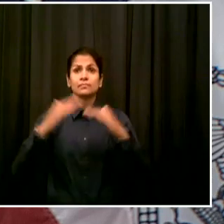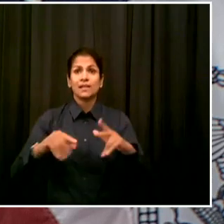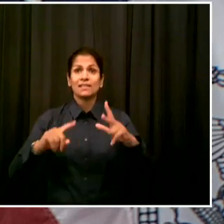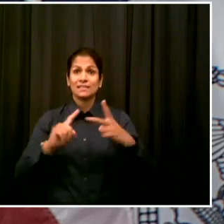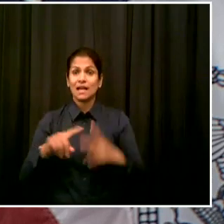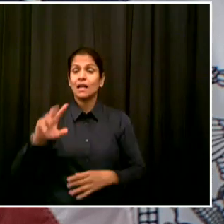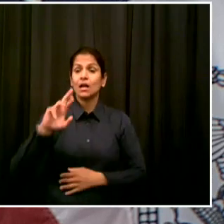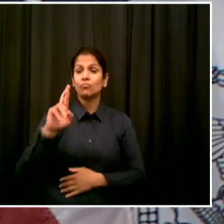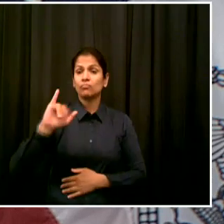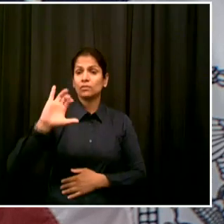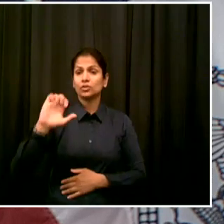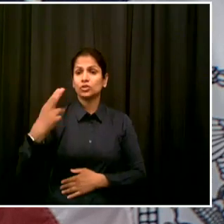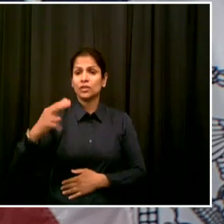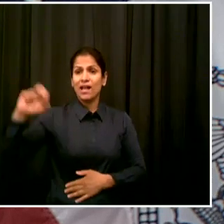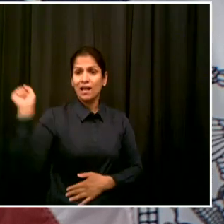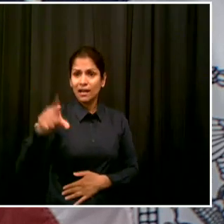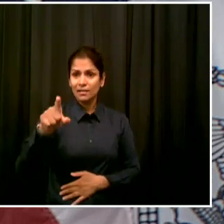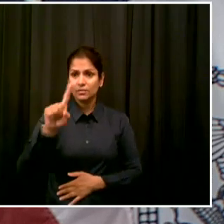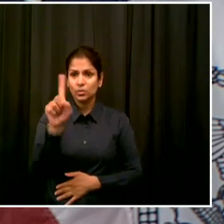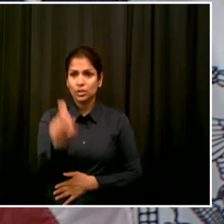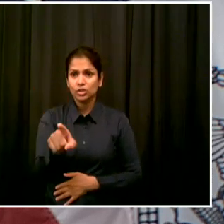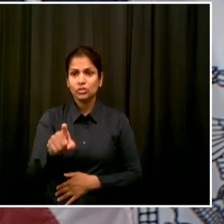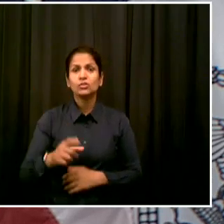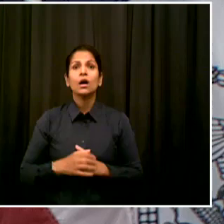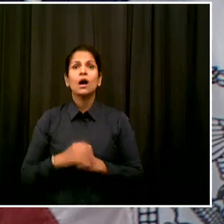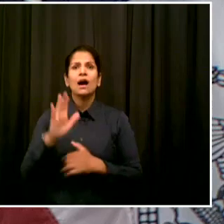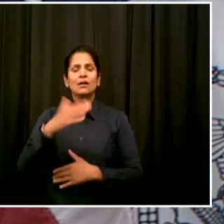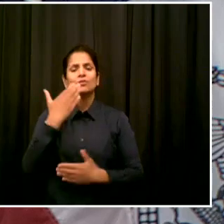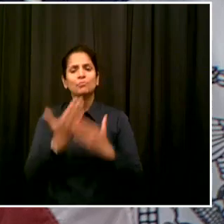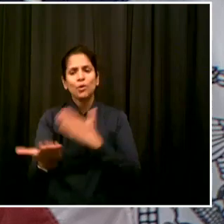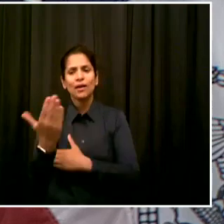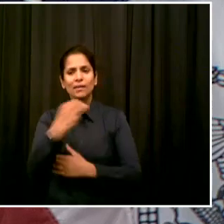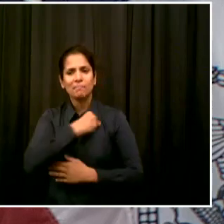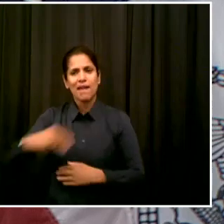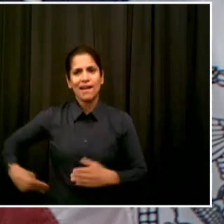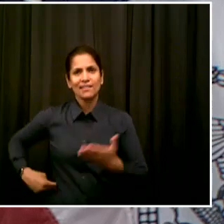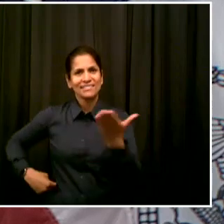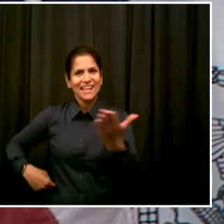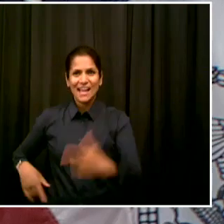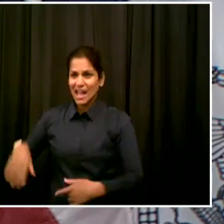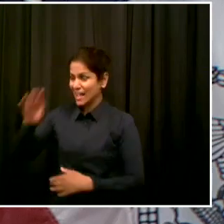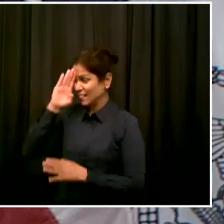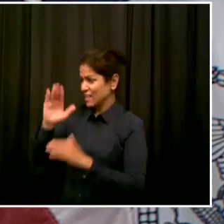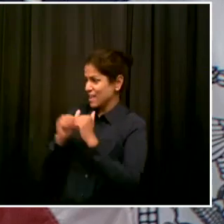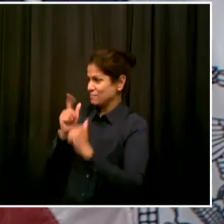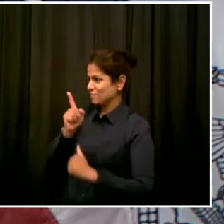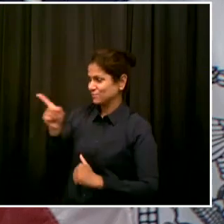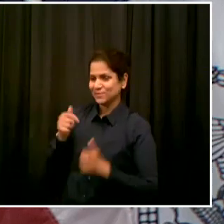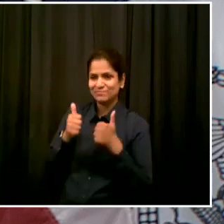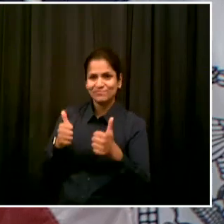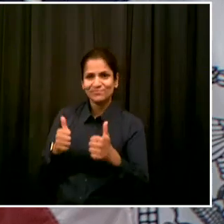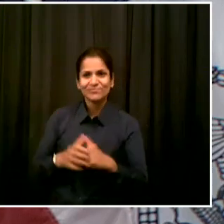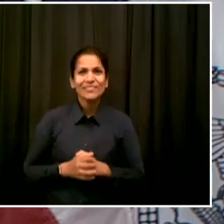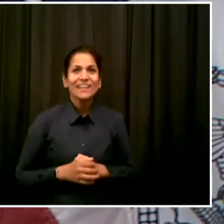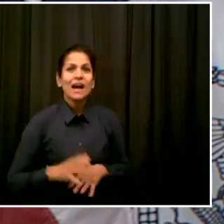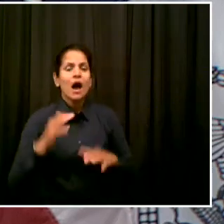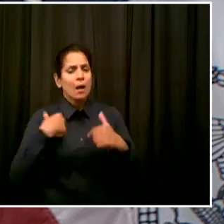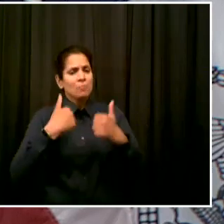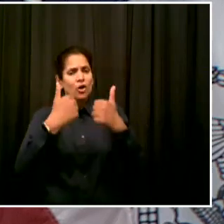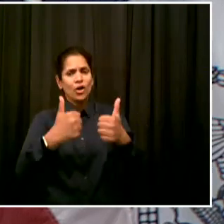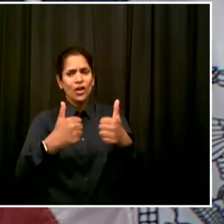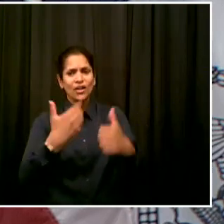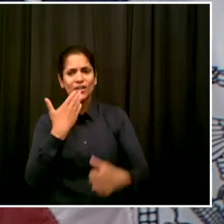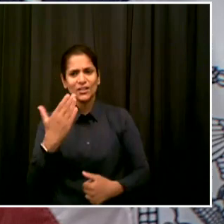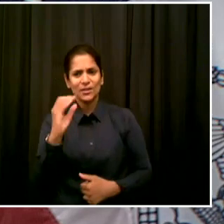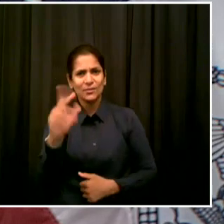Good morning, Mr. Mayor. Hey, Rich, how you doing? I'm okay. So the governor yesterday said that he will make